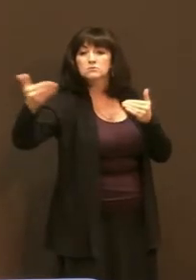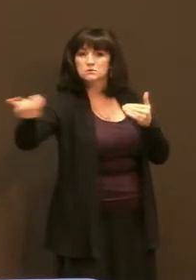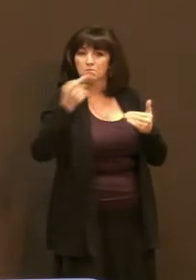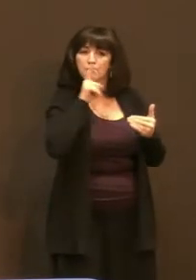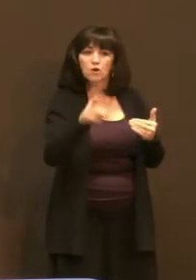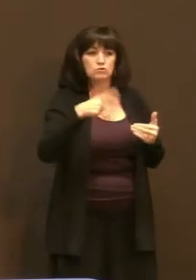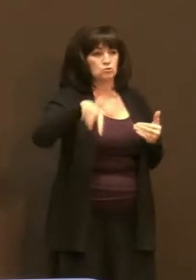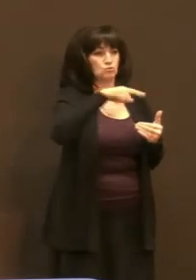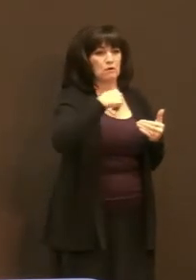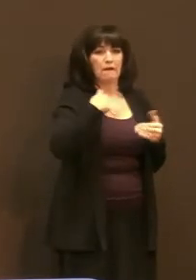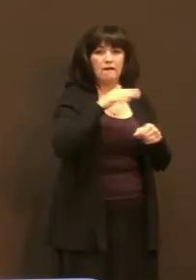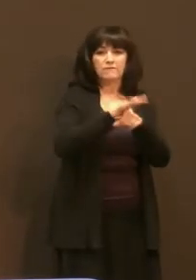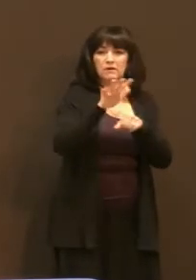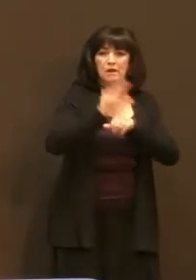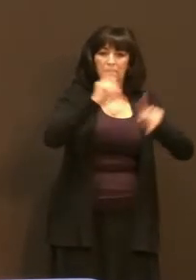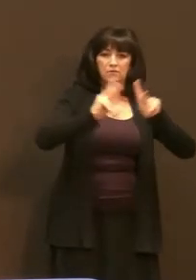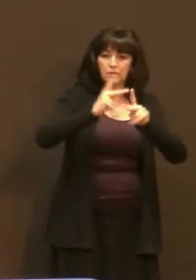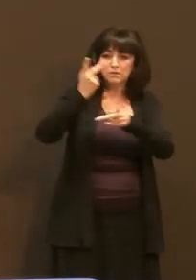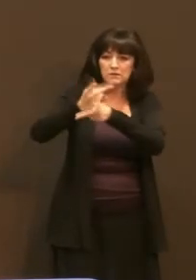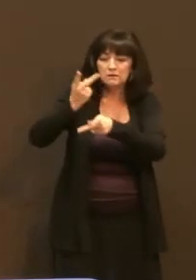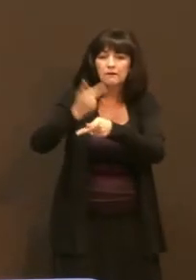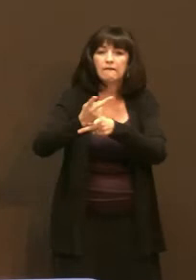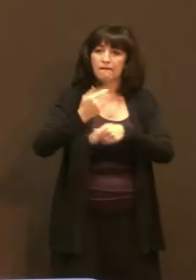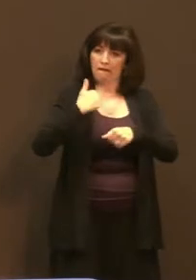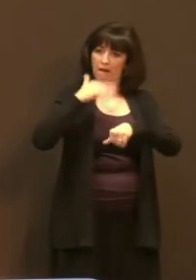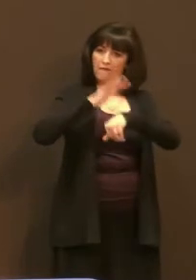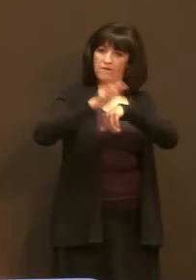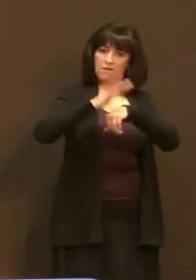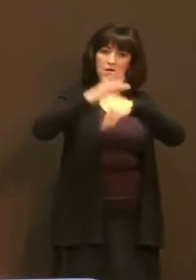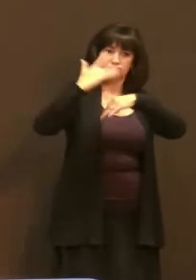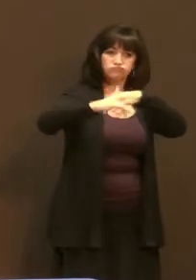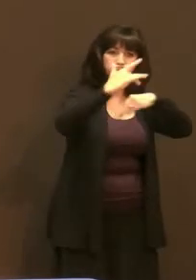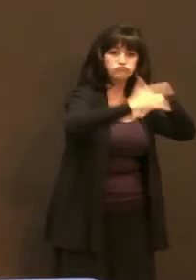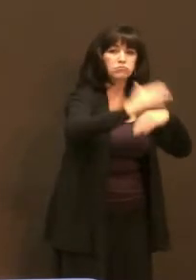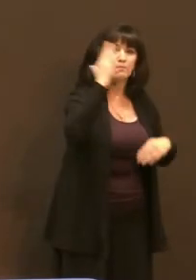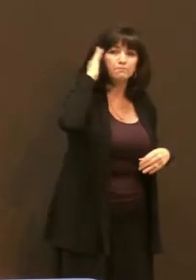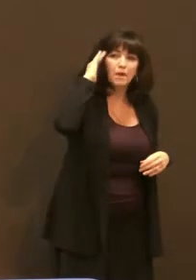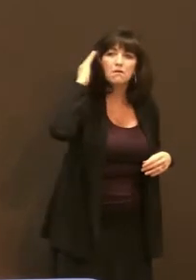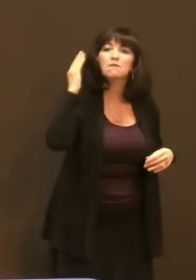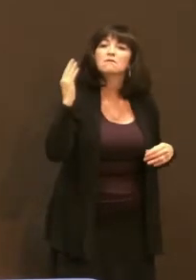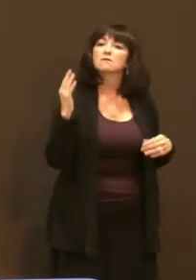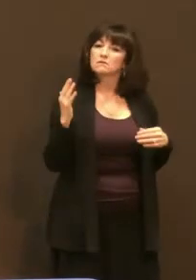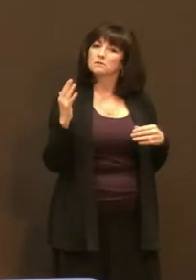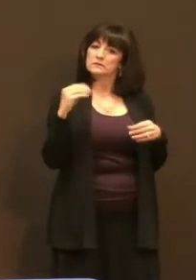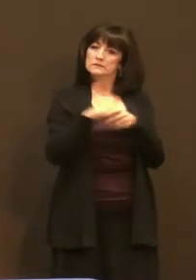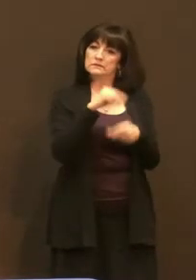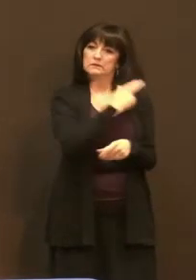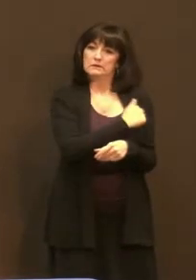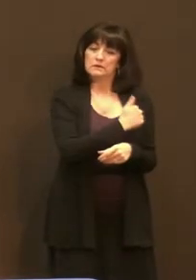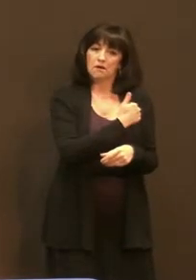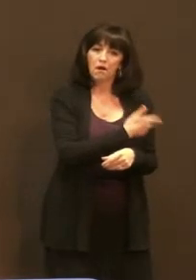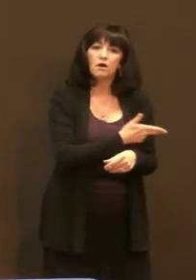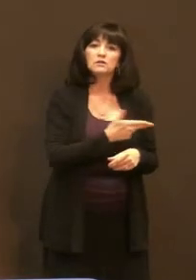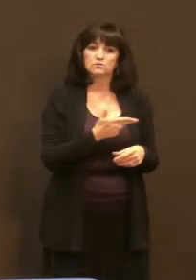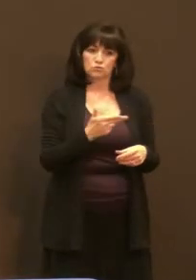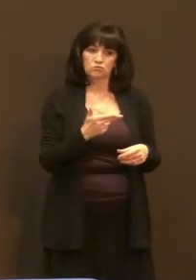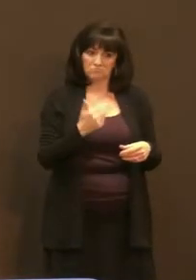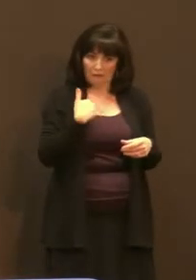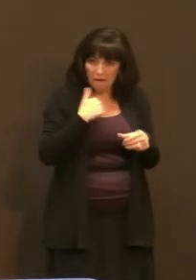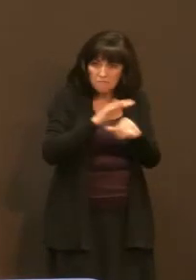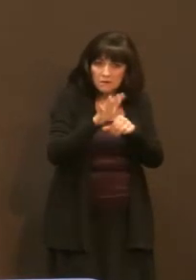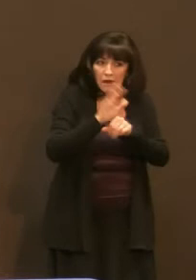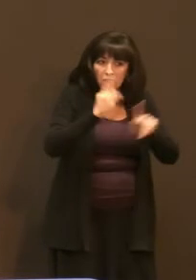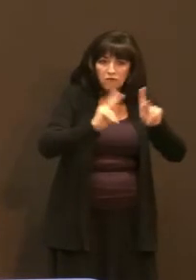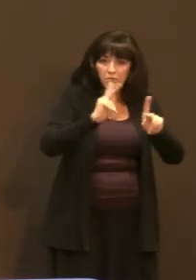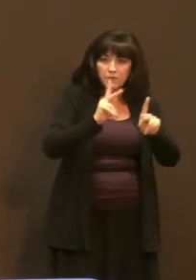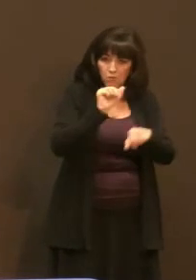still. So we're happy that that's tracking in a way that's manageable as we